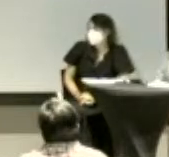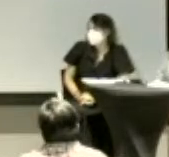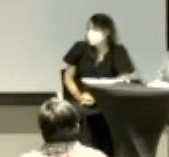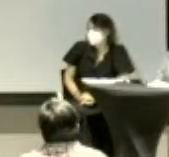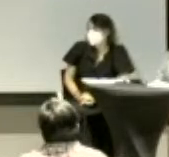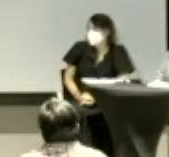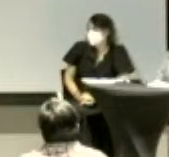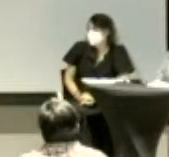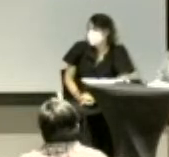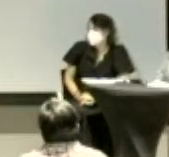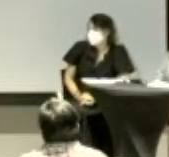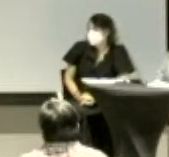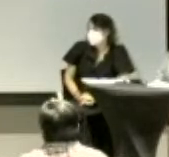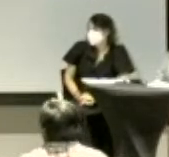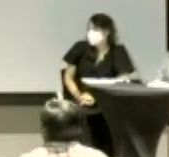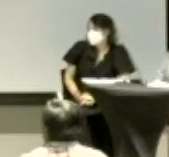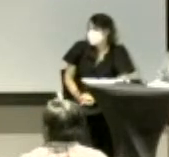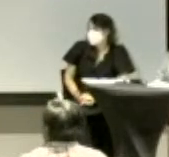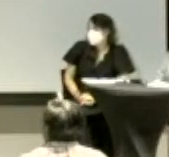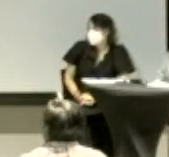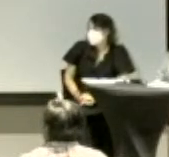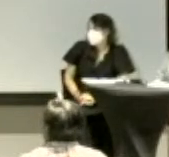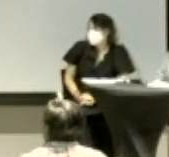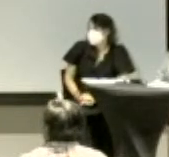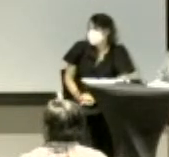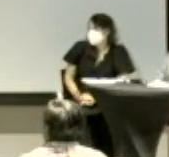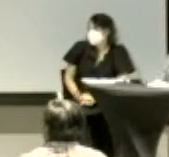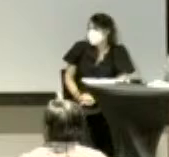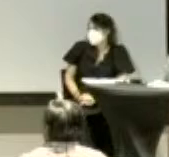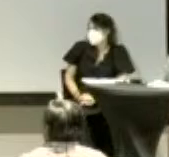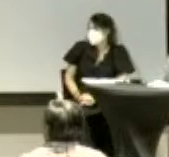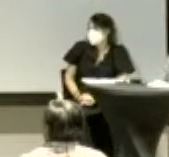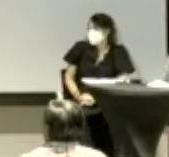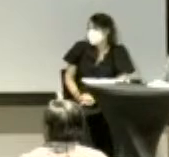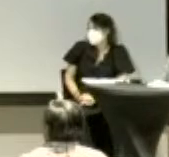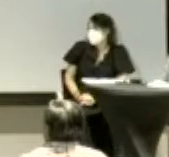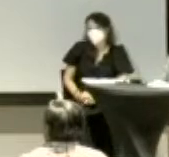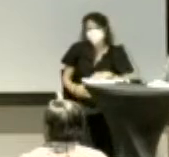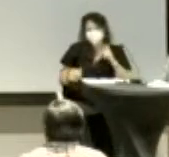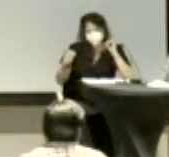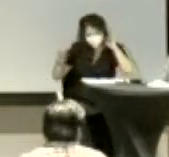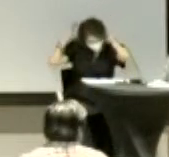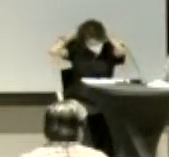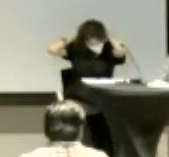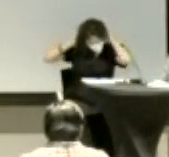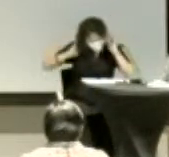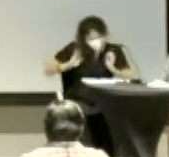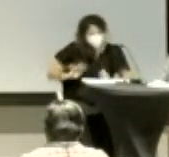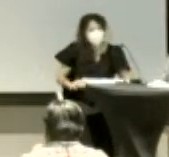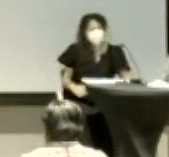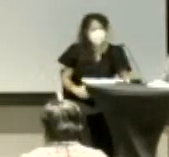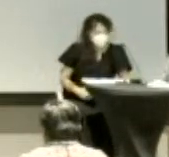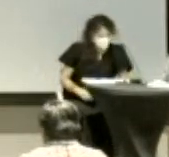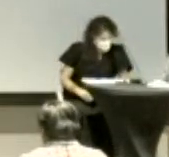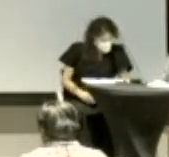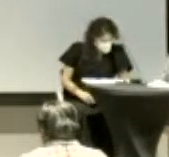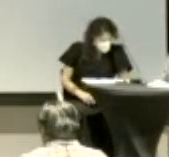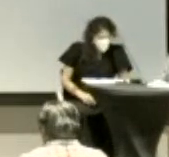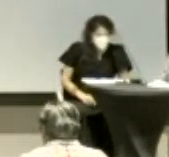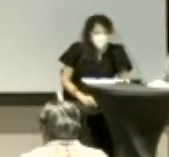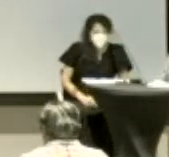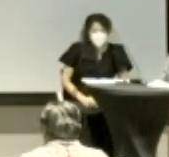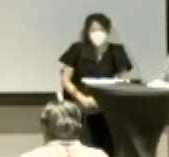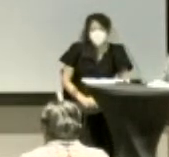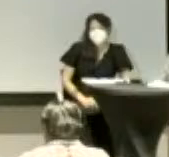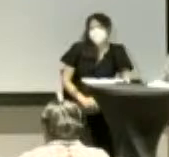establish and maintain rapport and communication among all classified employees, administration, as well as the